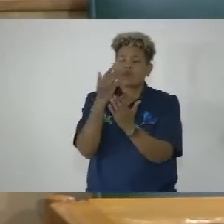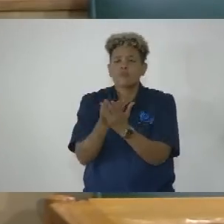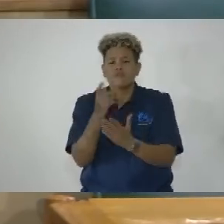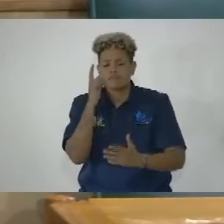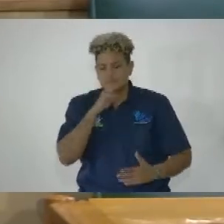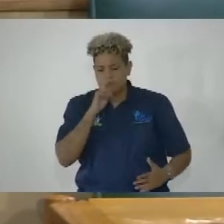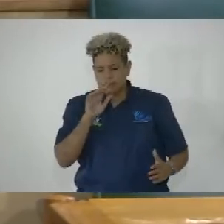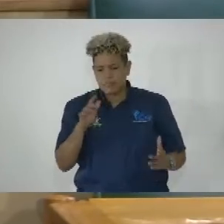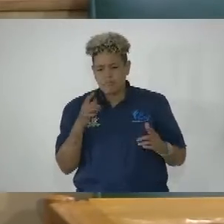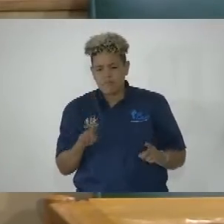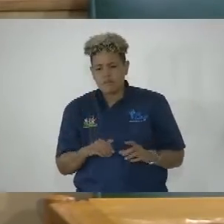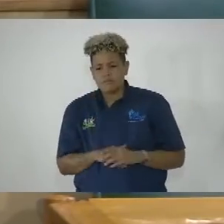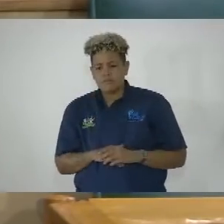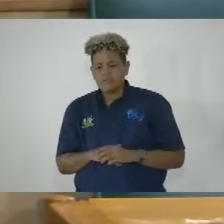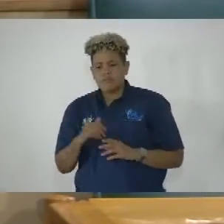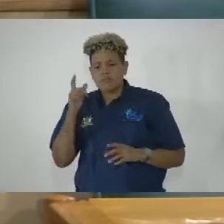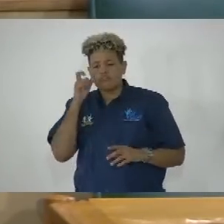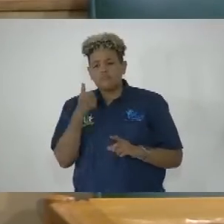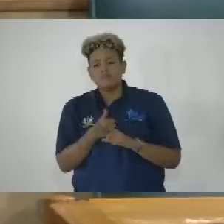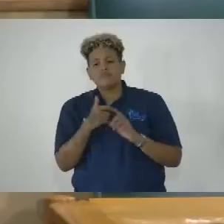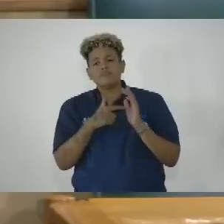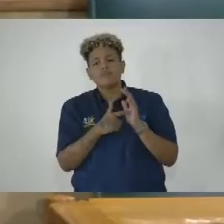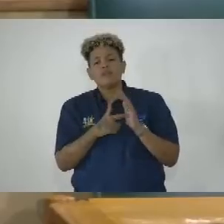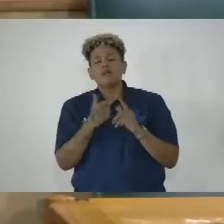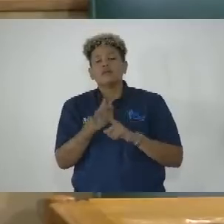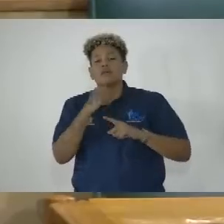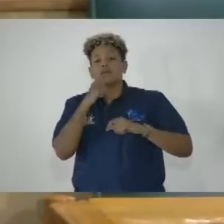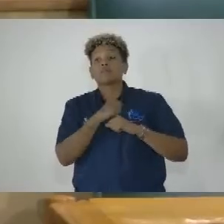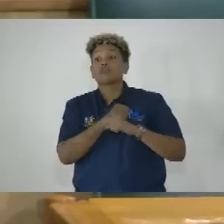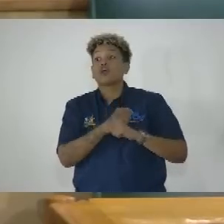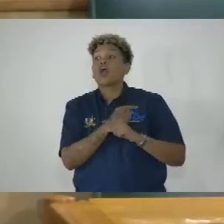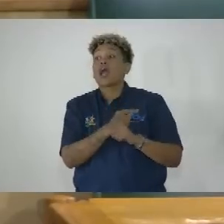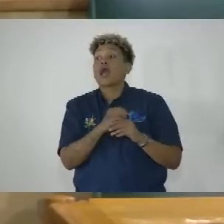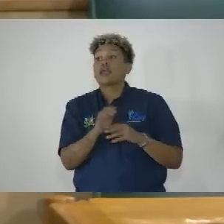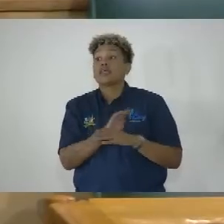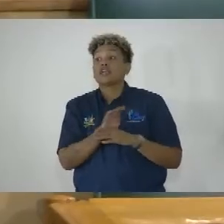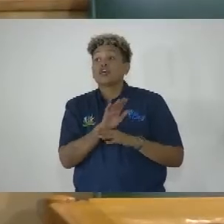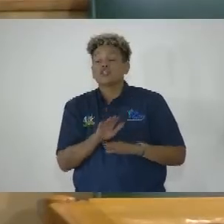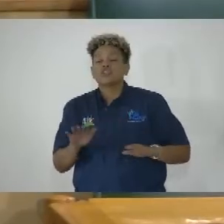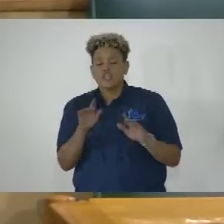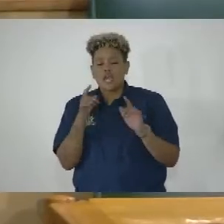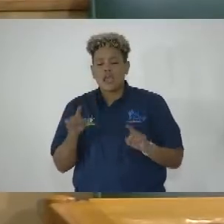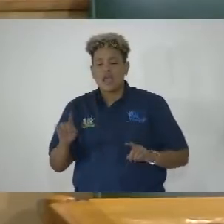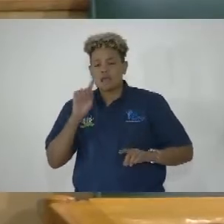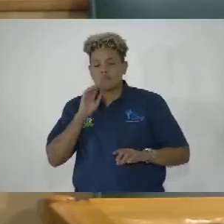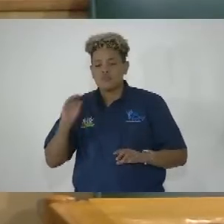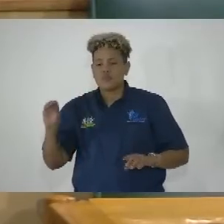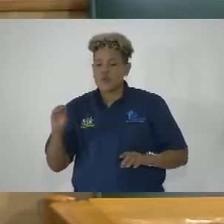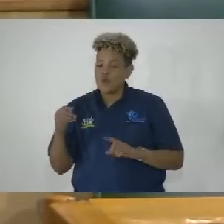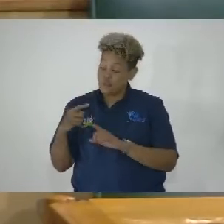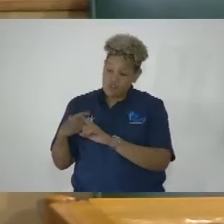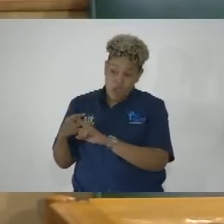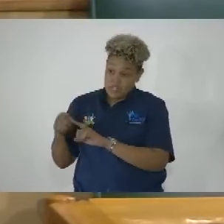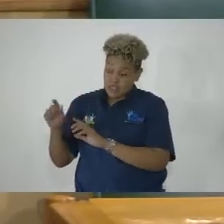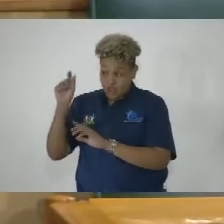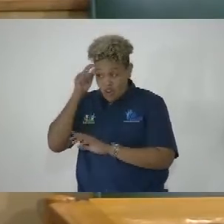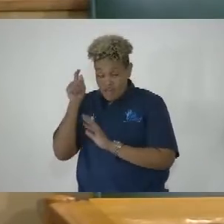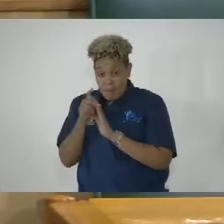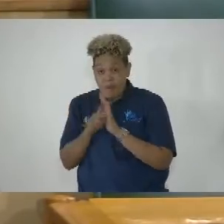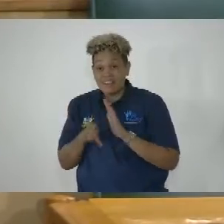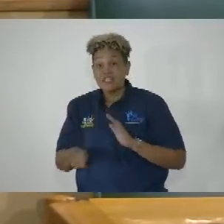false. The recent example of the security guard industry, no credit to government policy, this was the